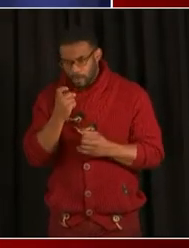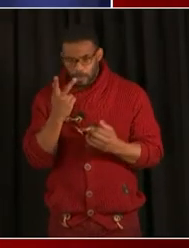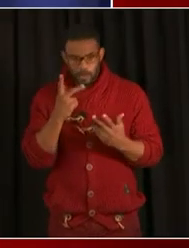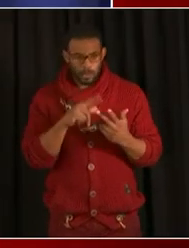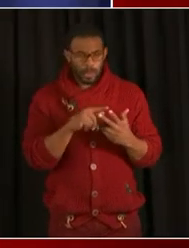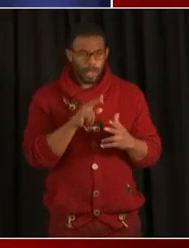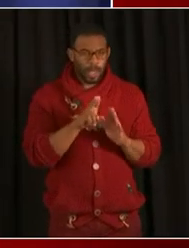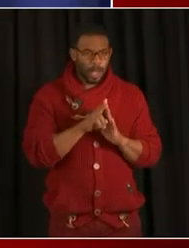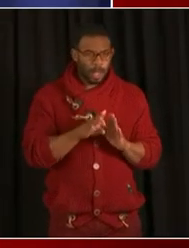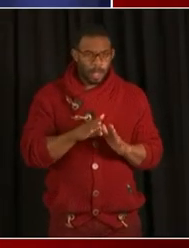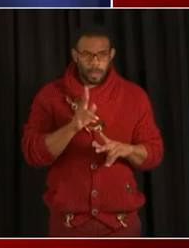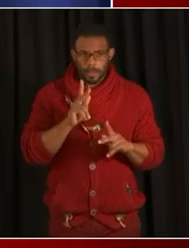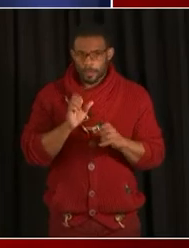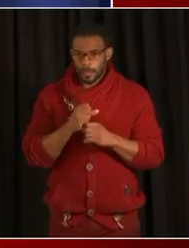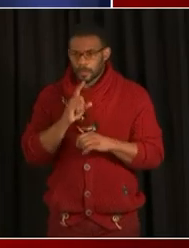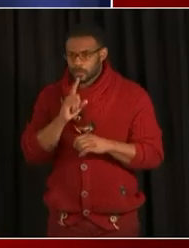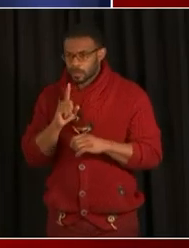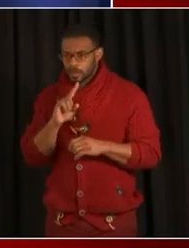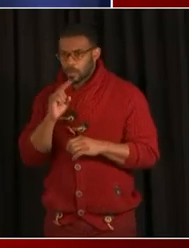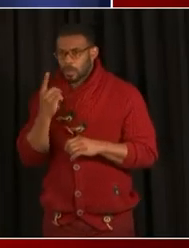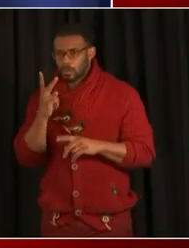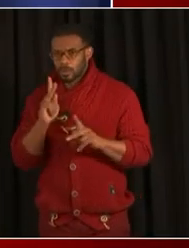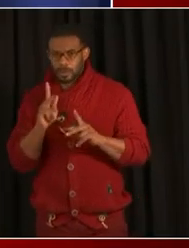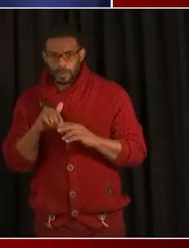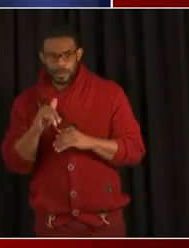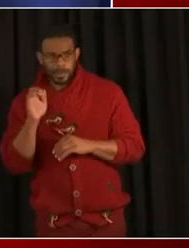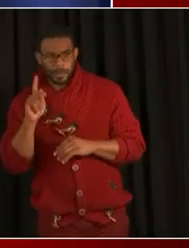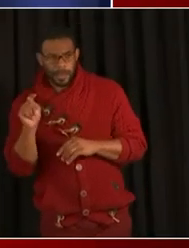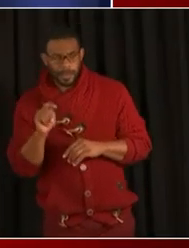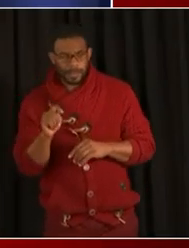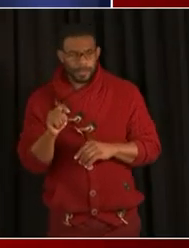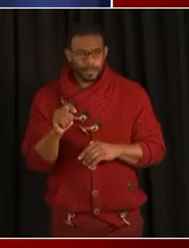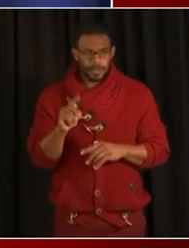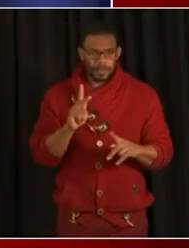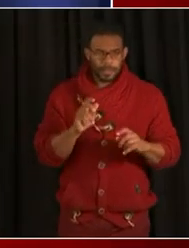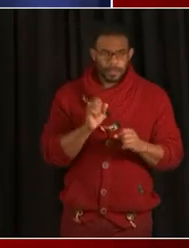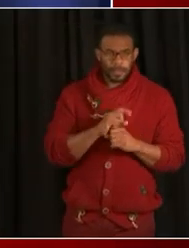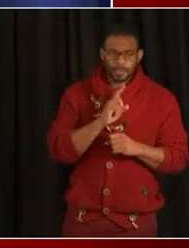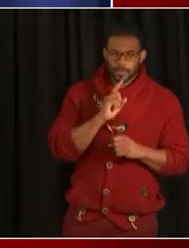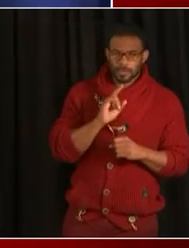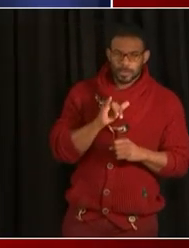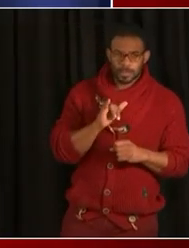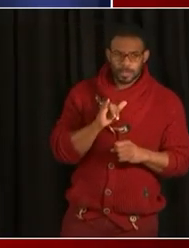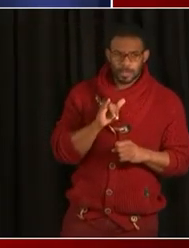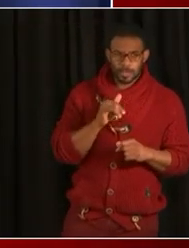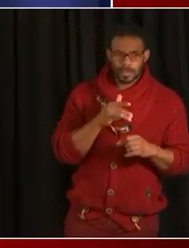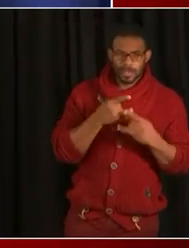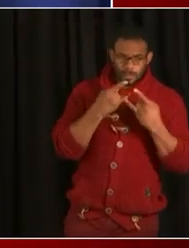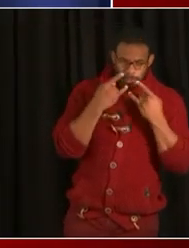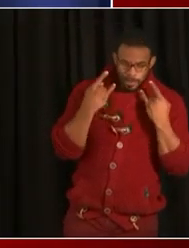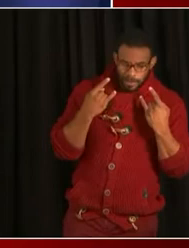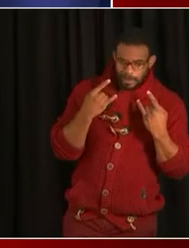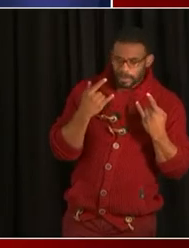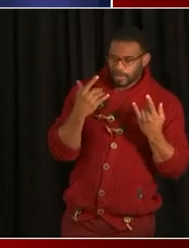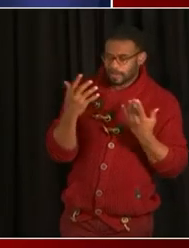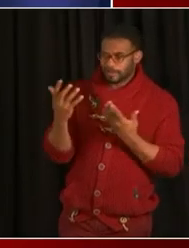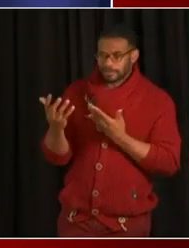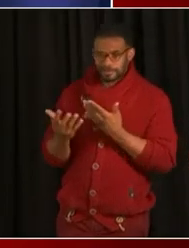the 3 ushers, the people making sure there were only 2 people in the bathroom, the people making sure everybody left their mask